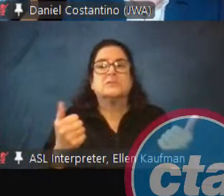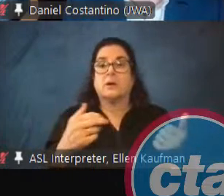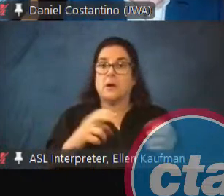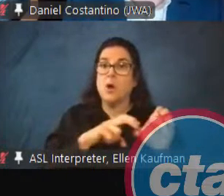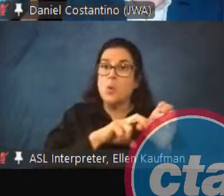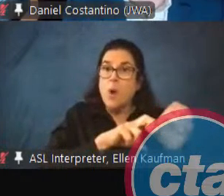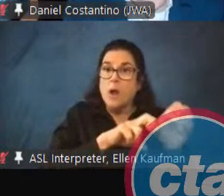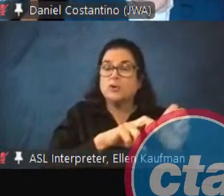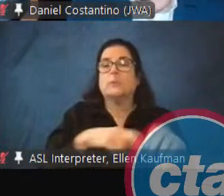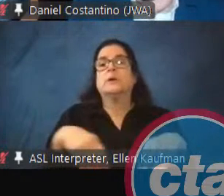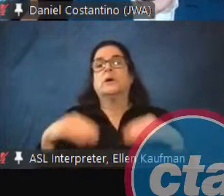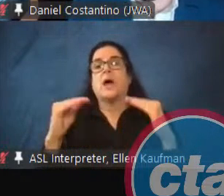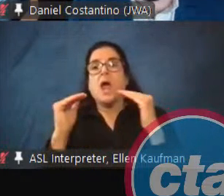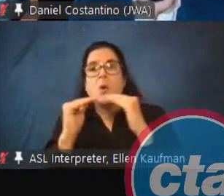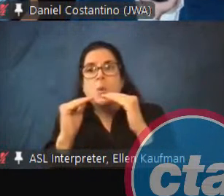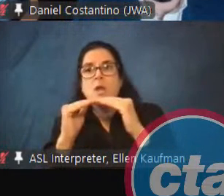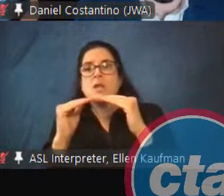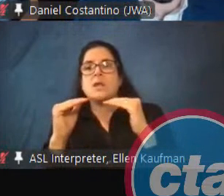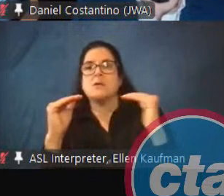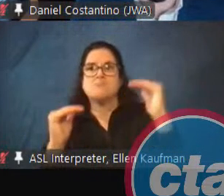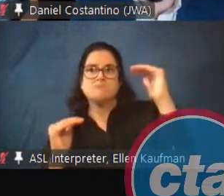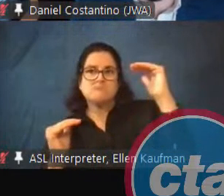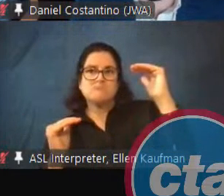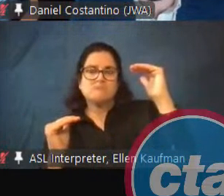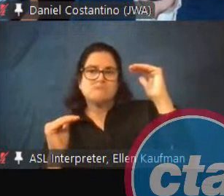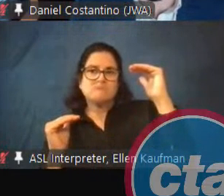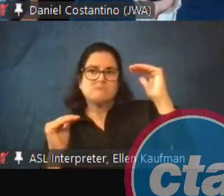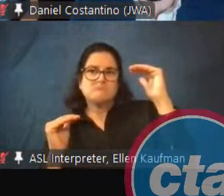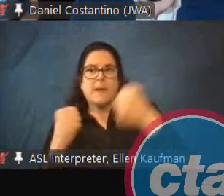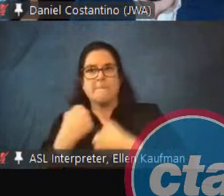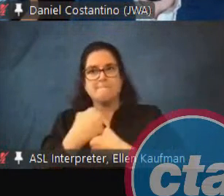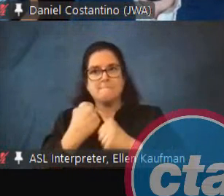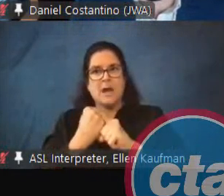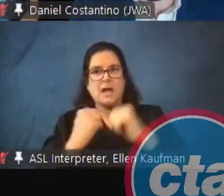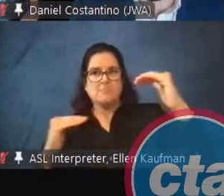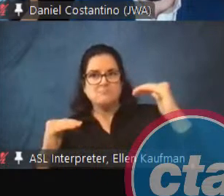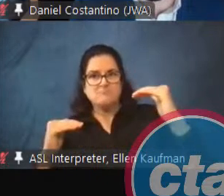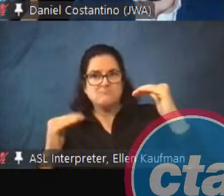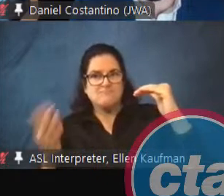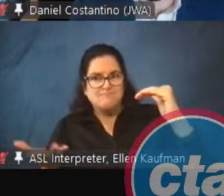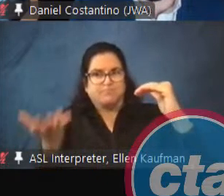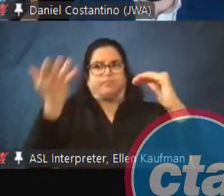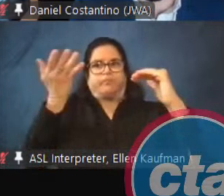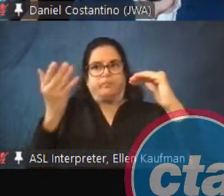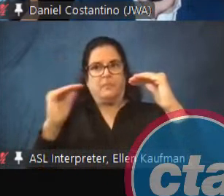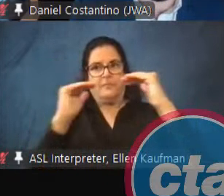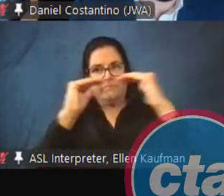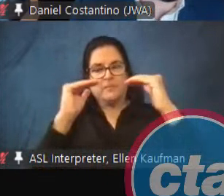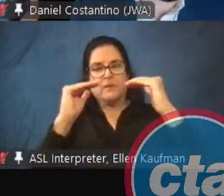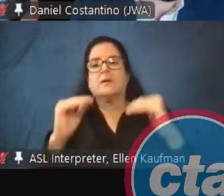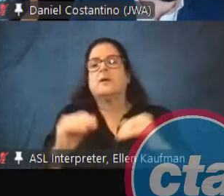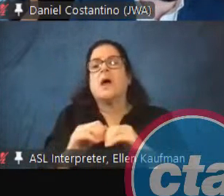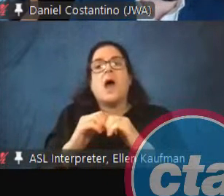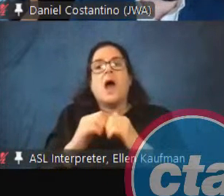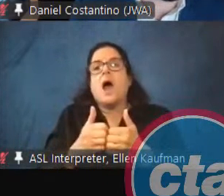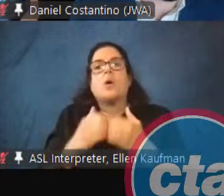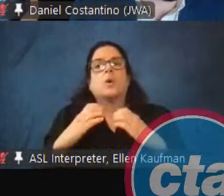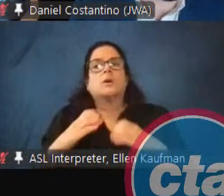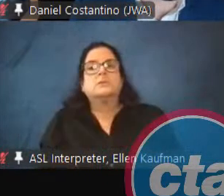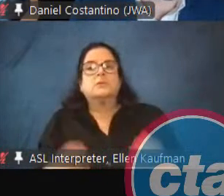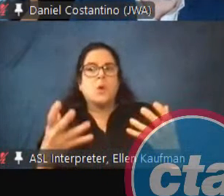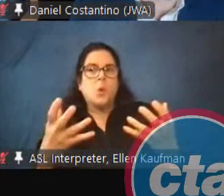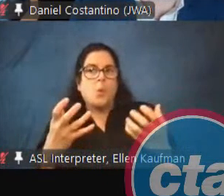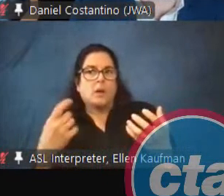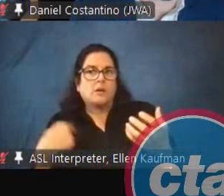what are the other components of the service that riders want us to prioritize? How do they want us to think about bus stop spacing,